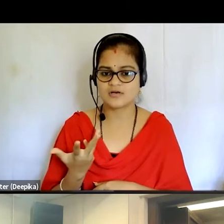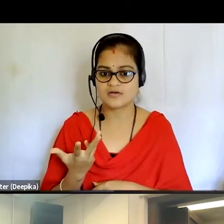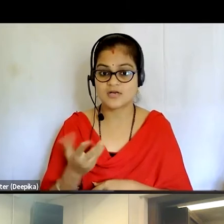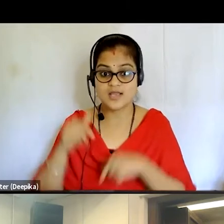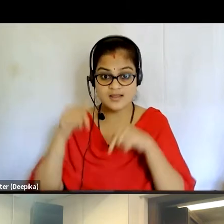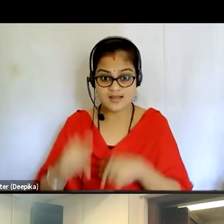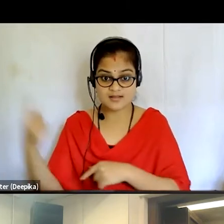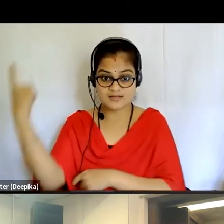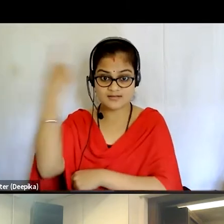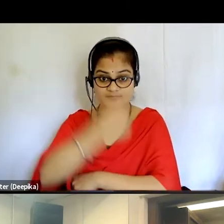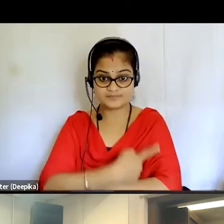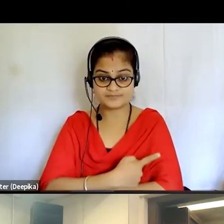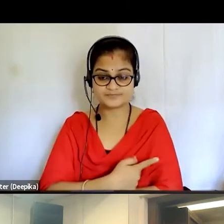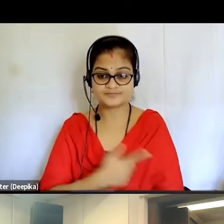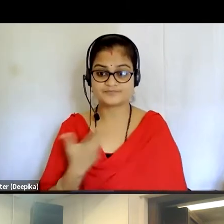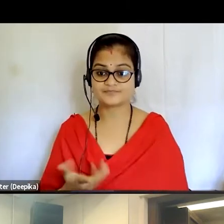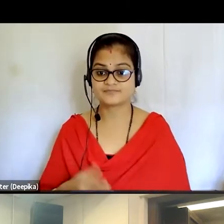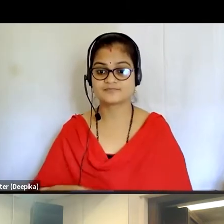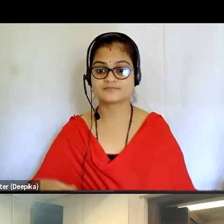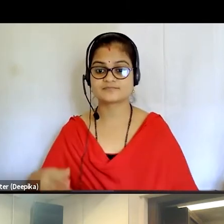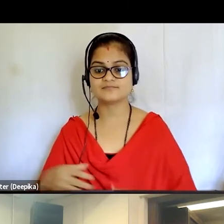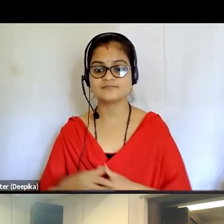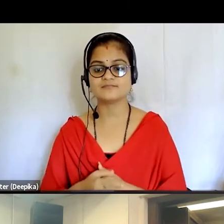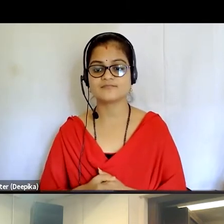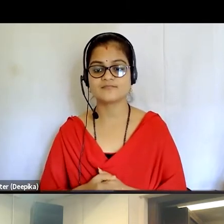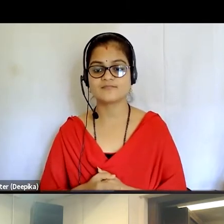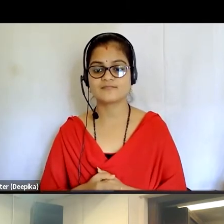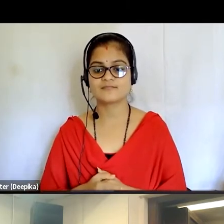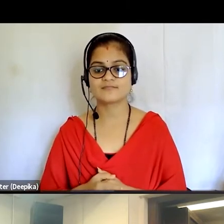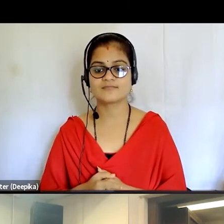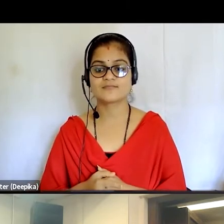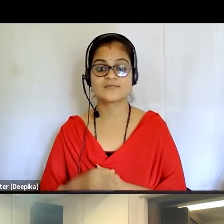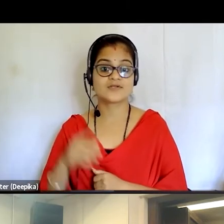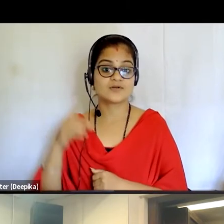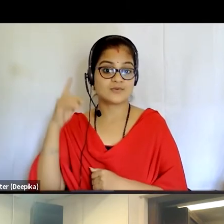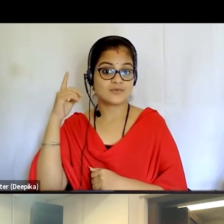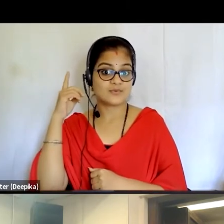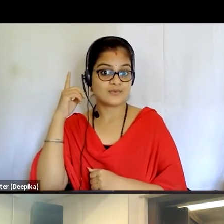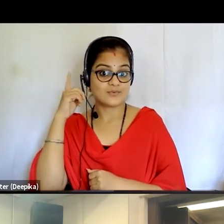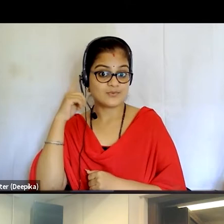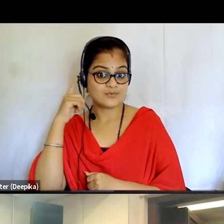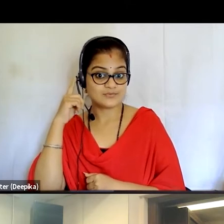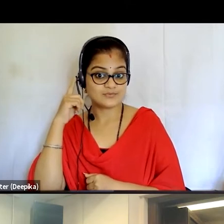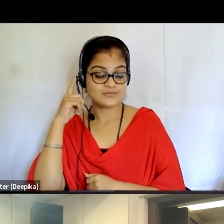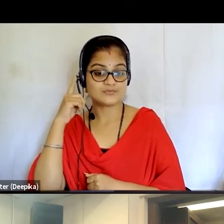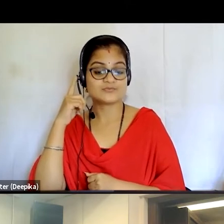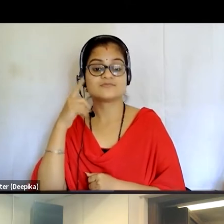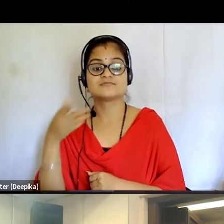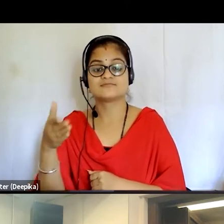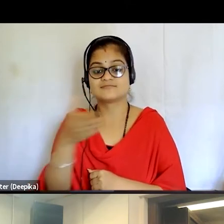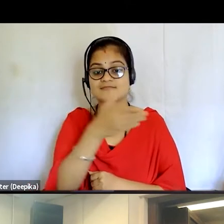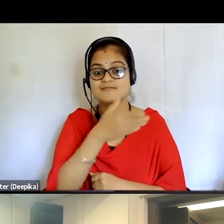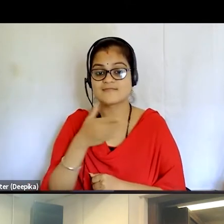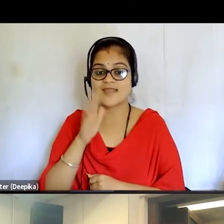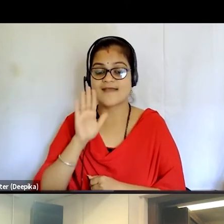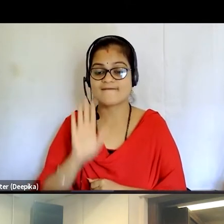today, it's becoming an increasingly audio first or audio led world